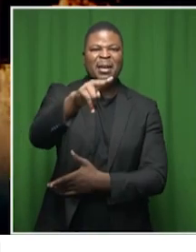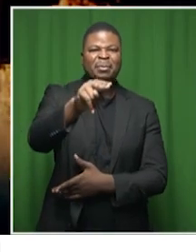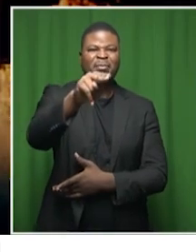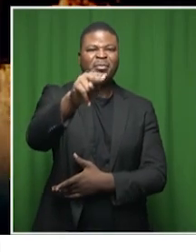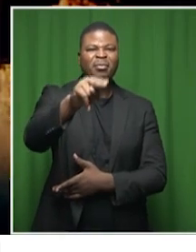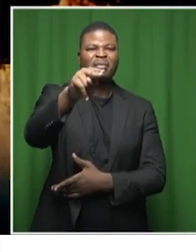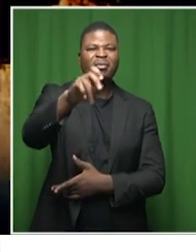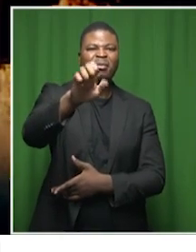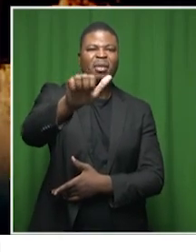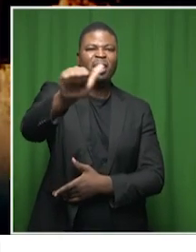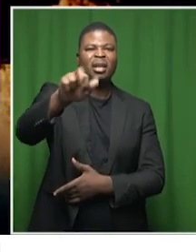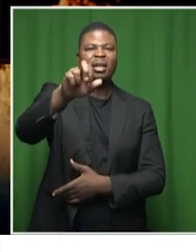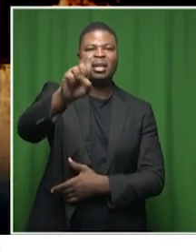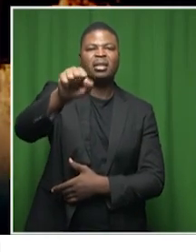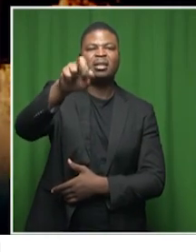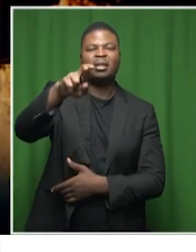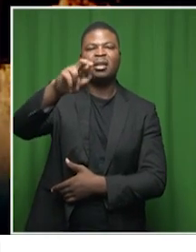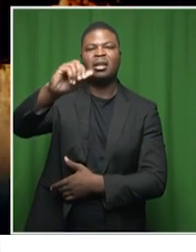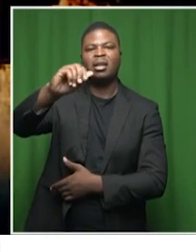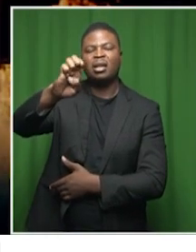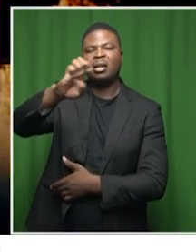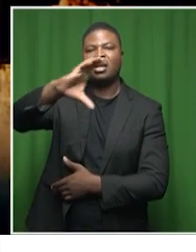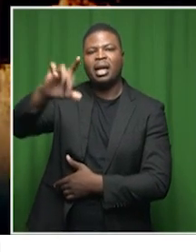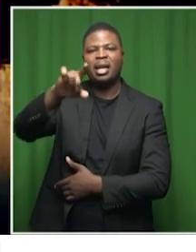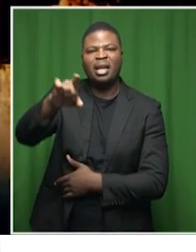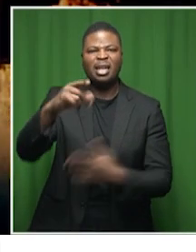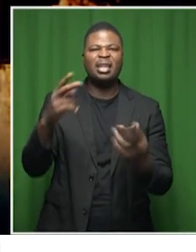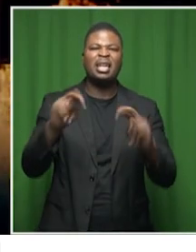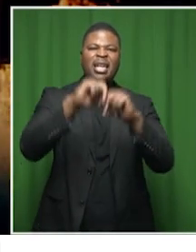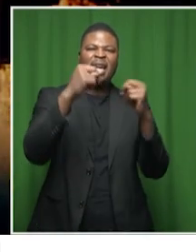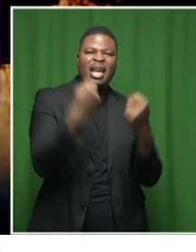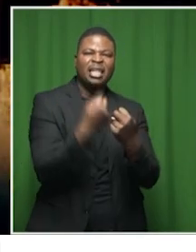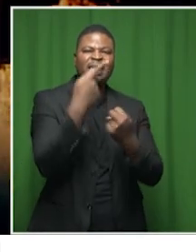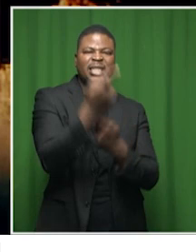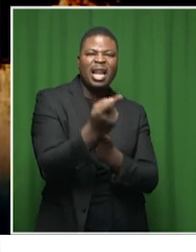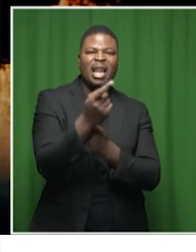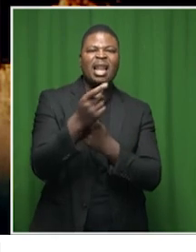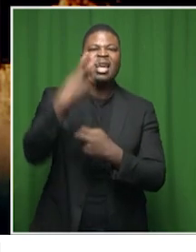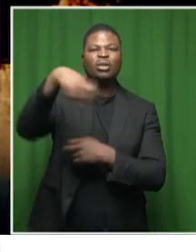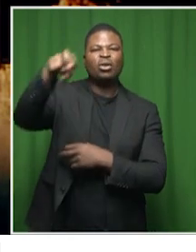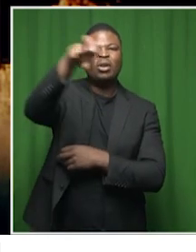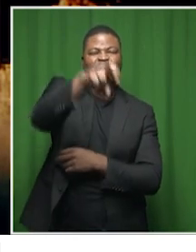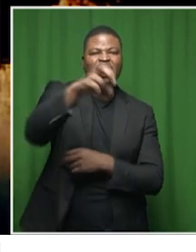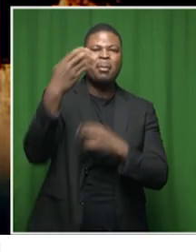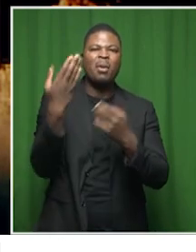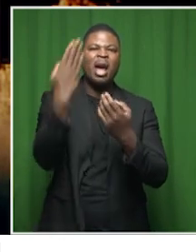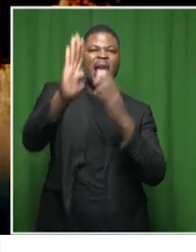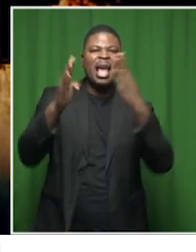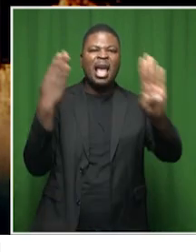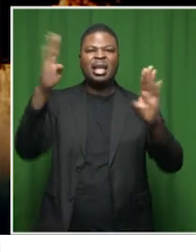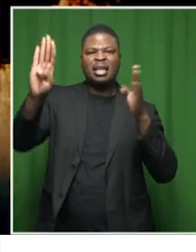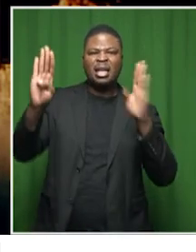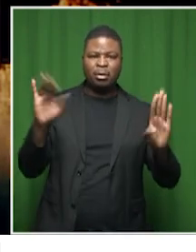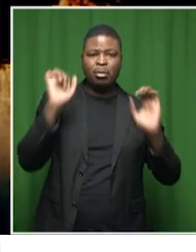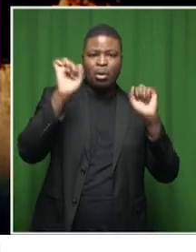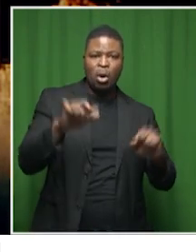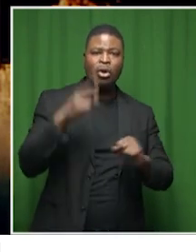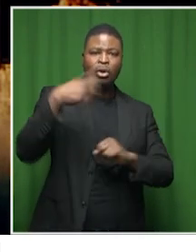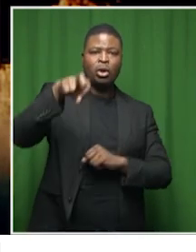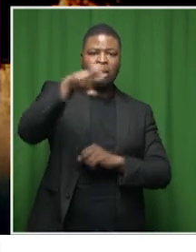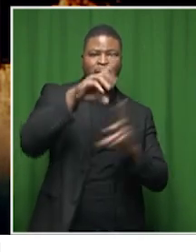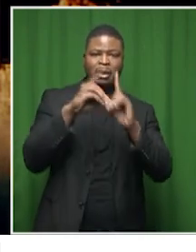this year's National Tourism Career Expo, and it's currently being hosted by the Gauteng Tourism Agency. Now, the event is